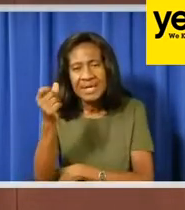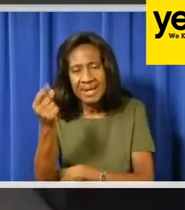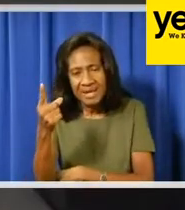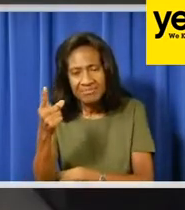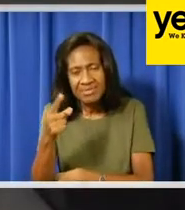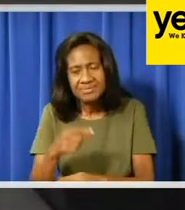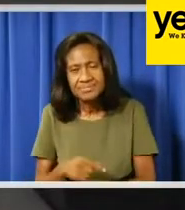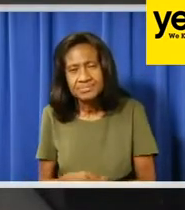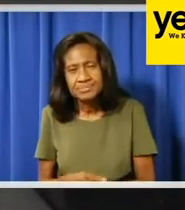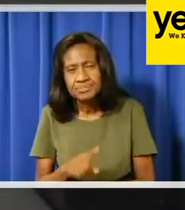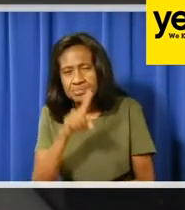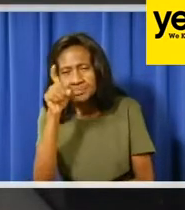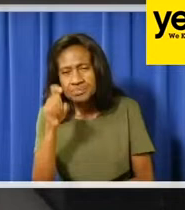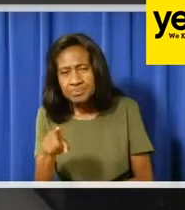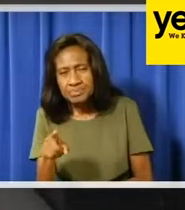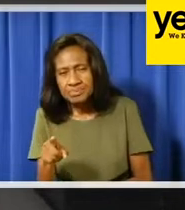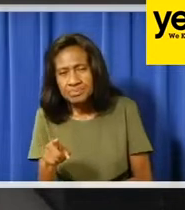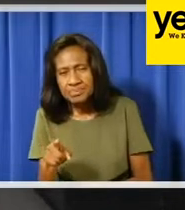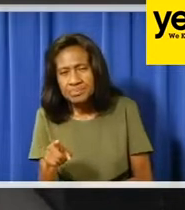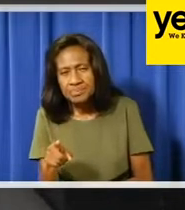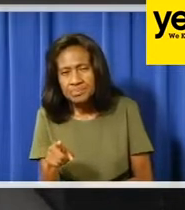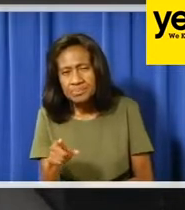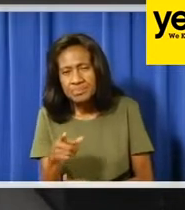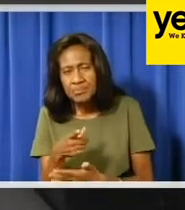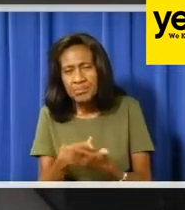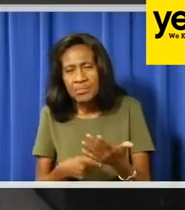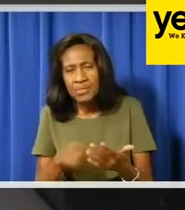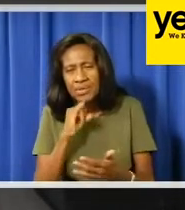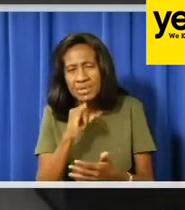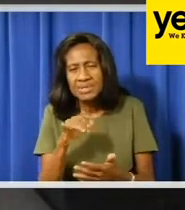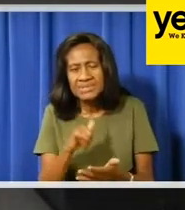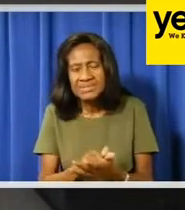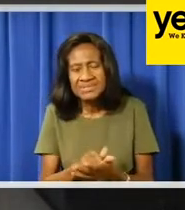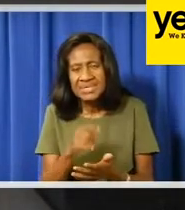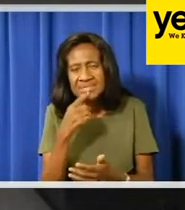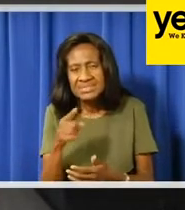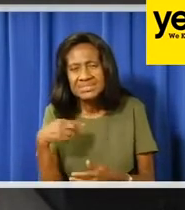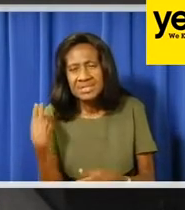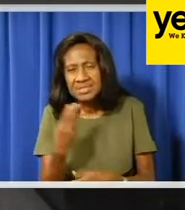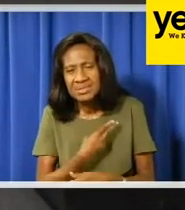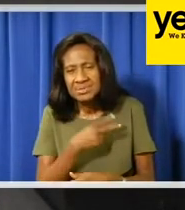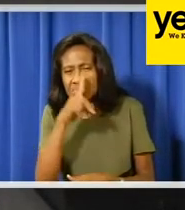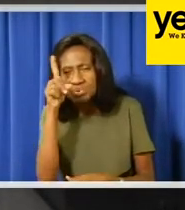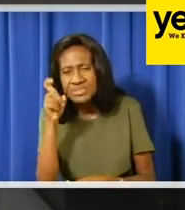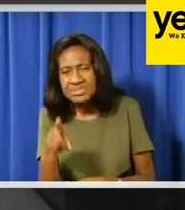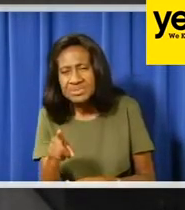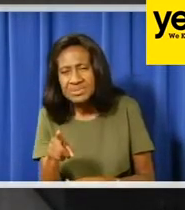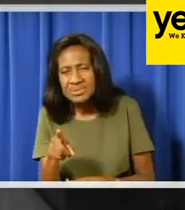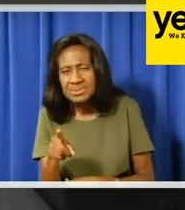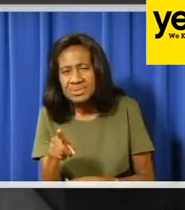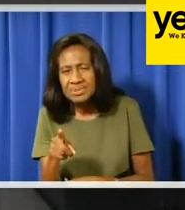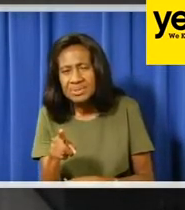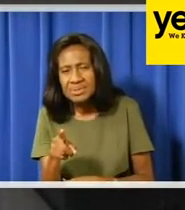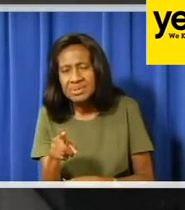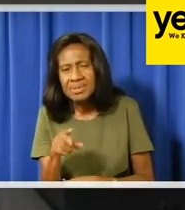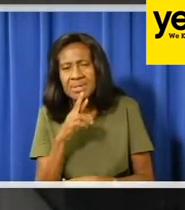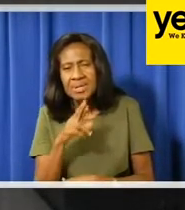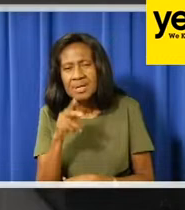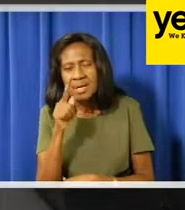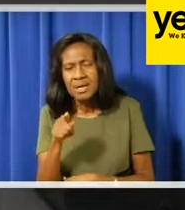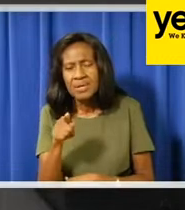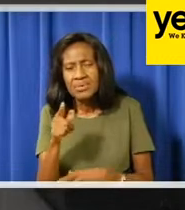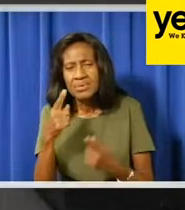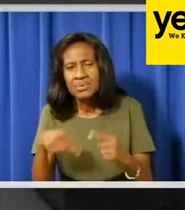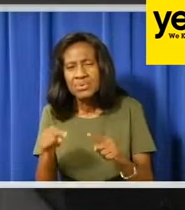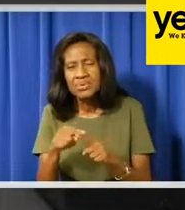So what's that telling us about the situation? Are we going to reintroduce the testing at the airport